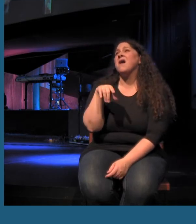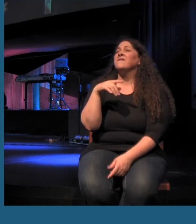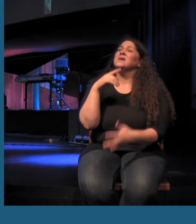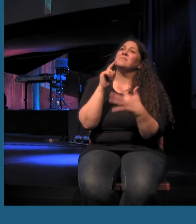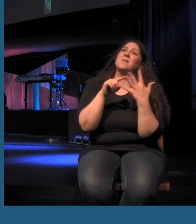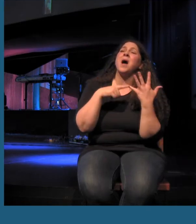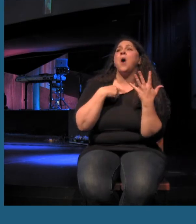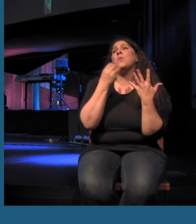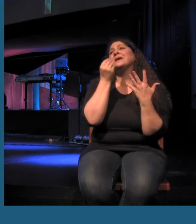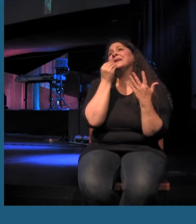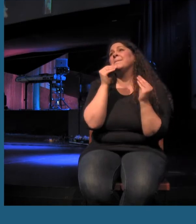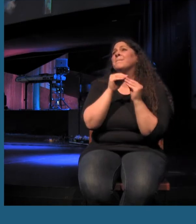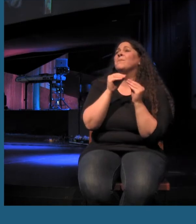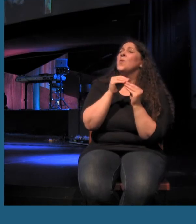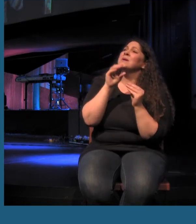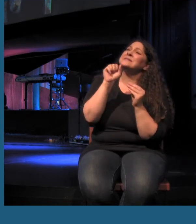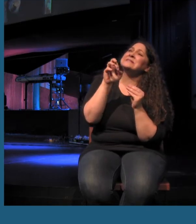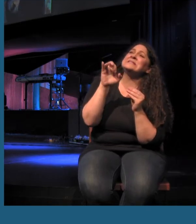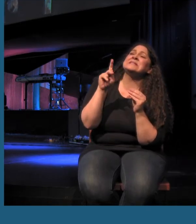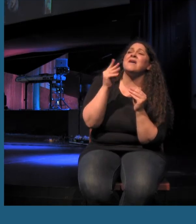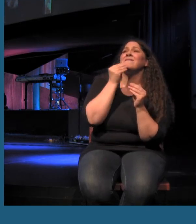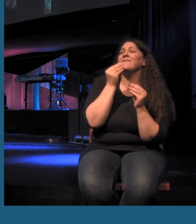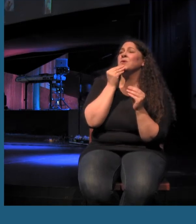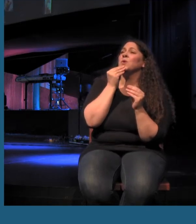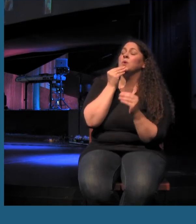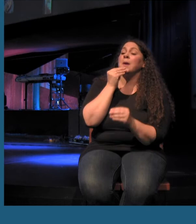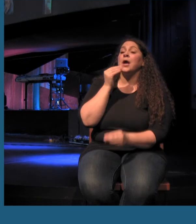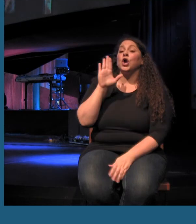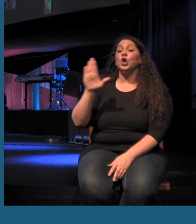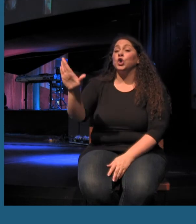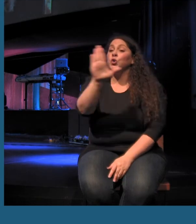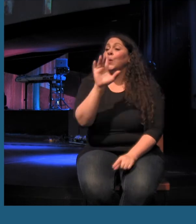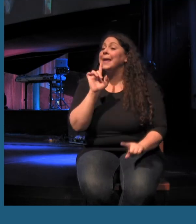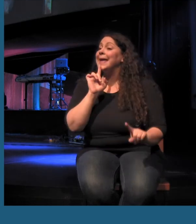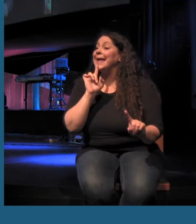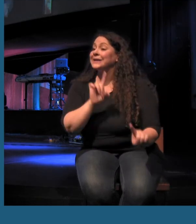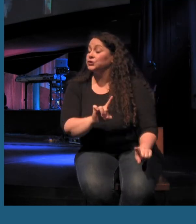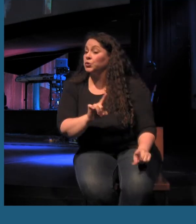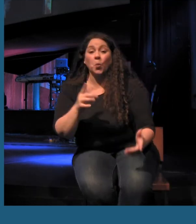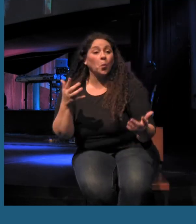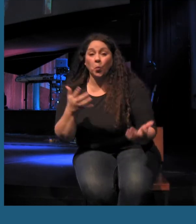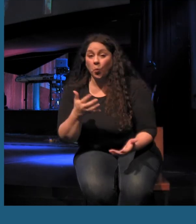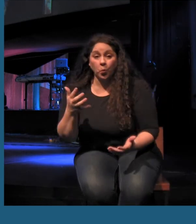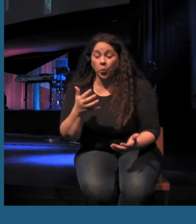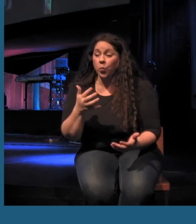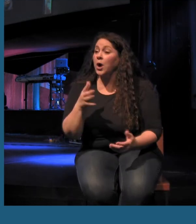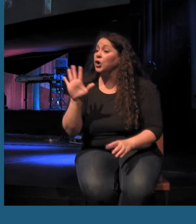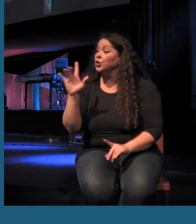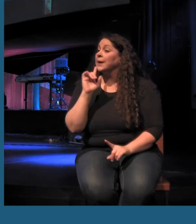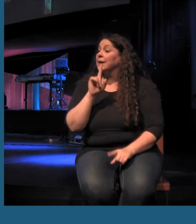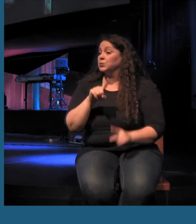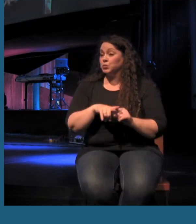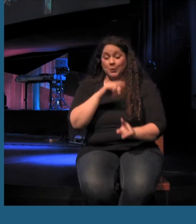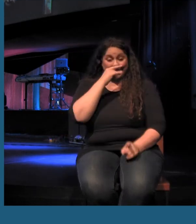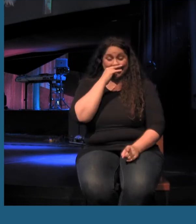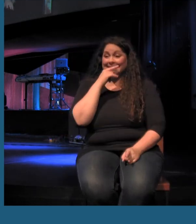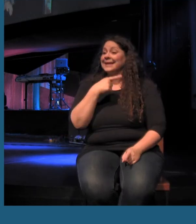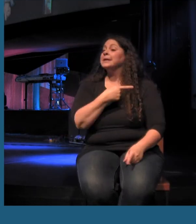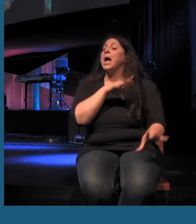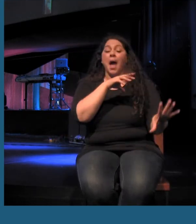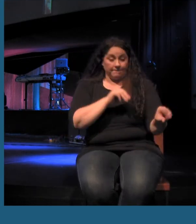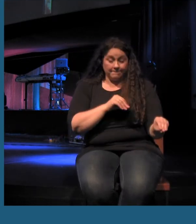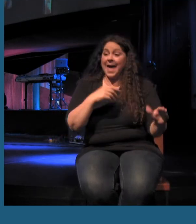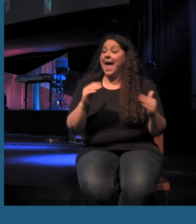why can't I eat more snacks? And at some point, parents, you know the answer that it comes to. When that goes on long enough, what's the answer that shuts that all